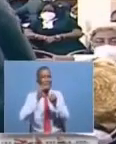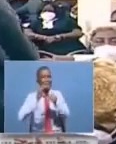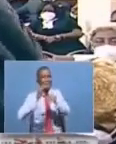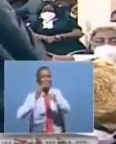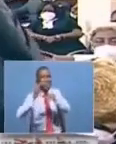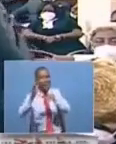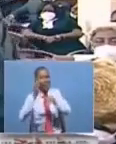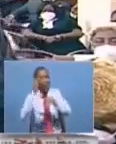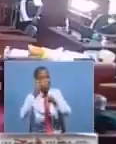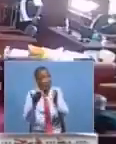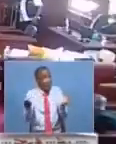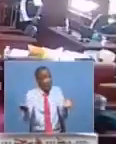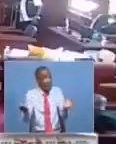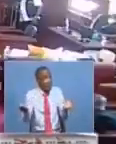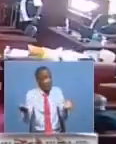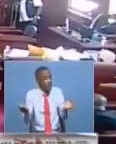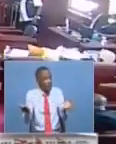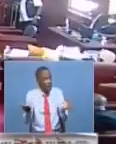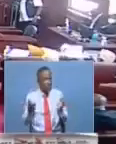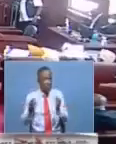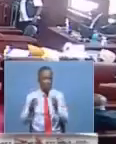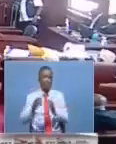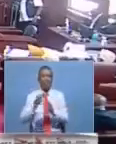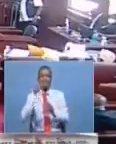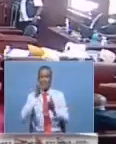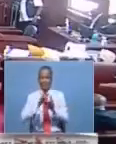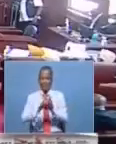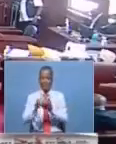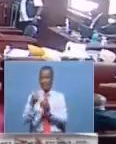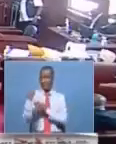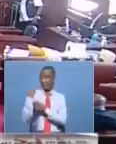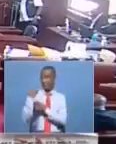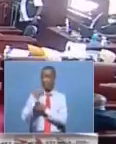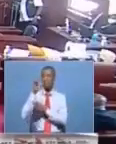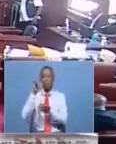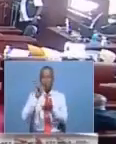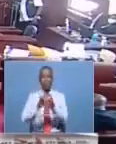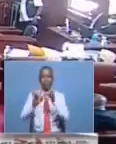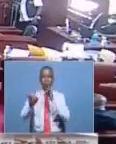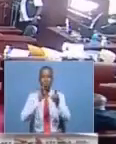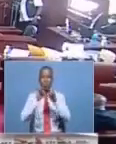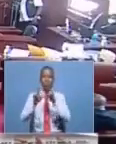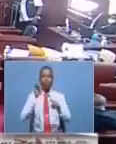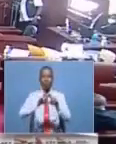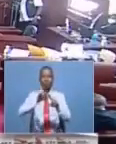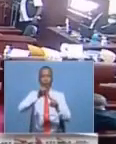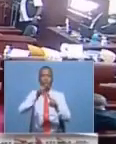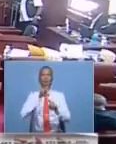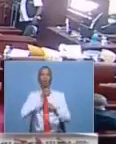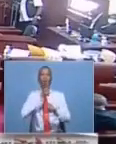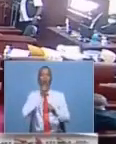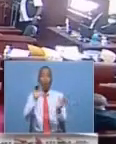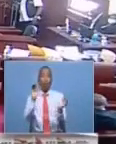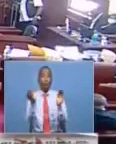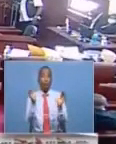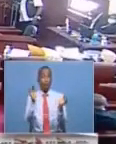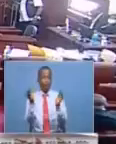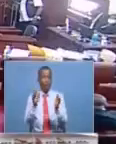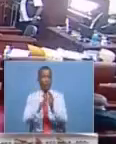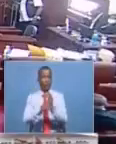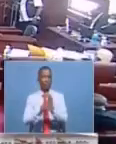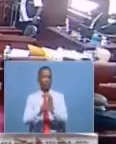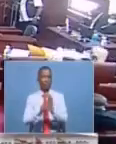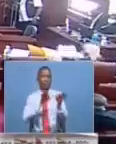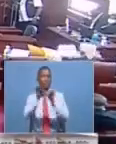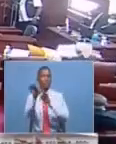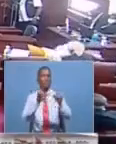we made references to certain decided cases, and he asserted Nyamiche. Because I'm trying